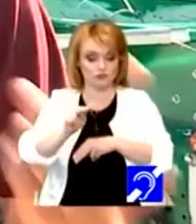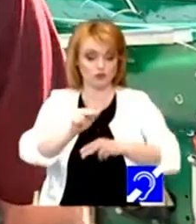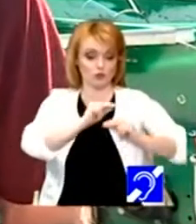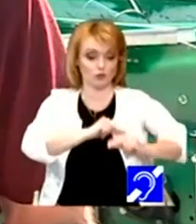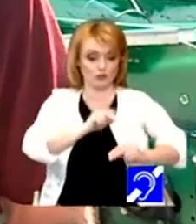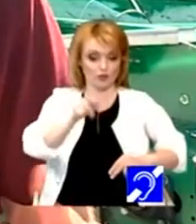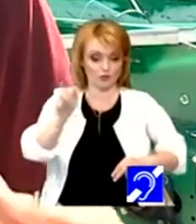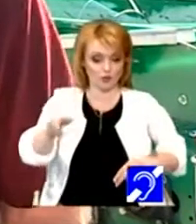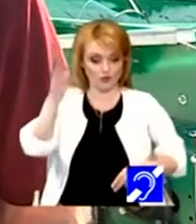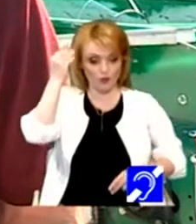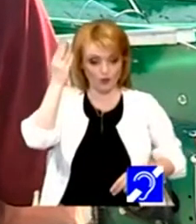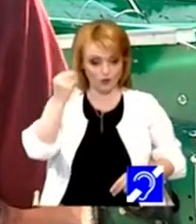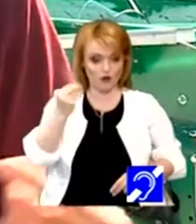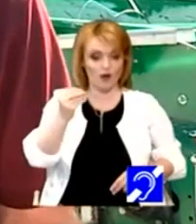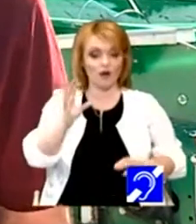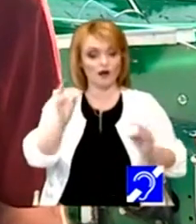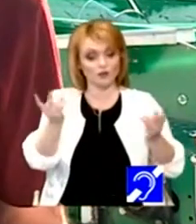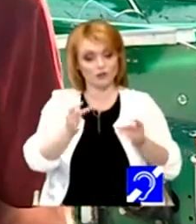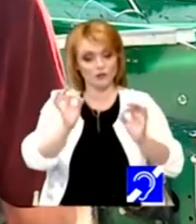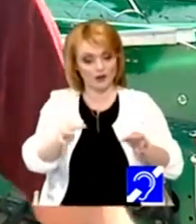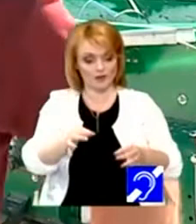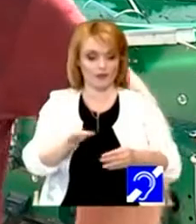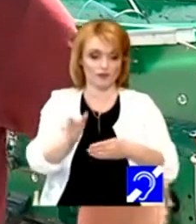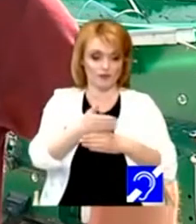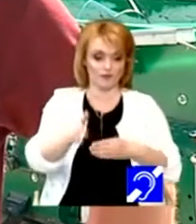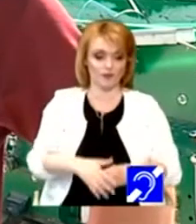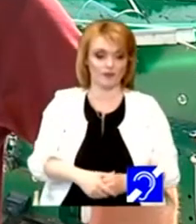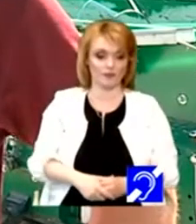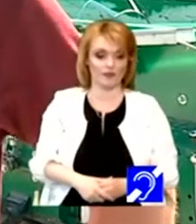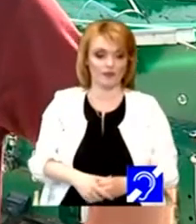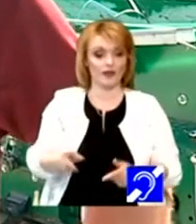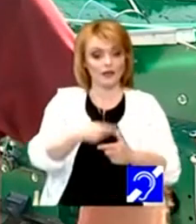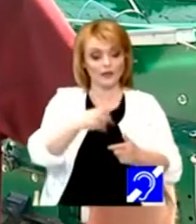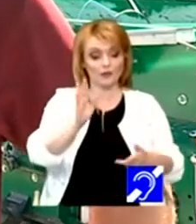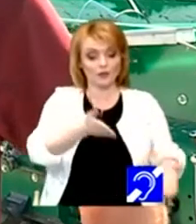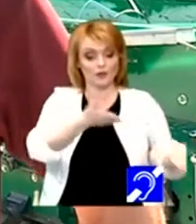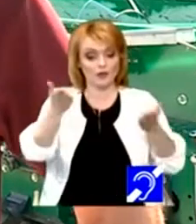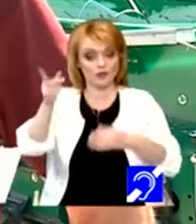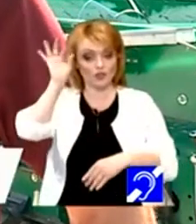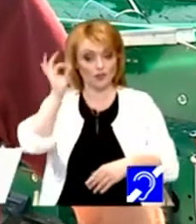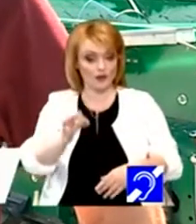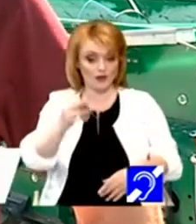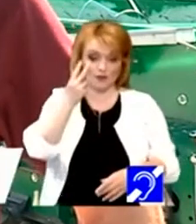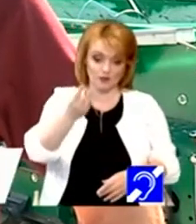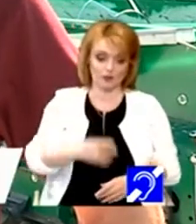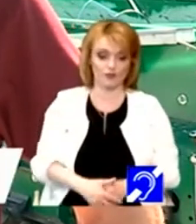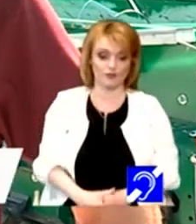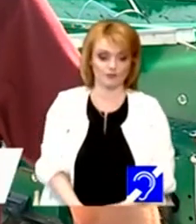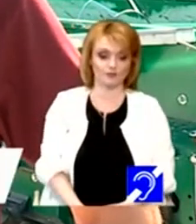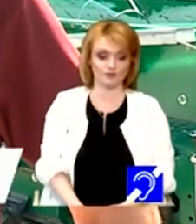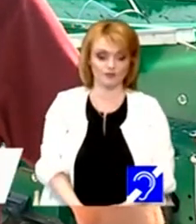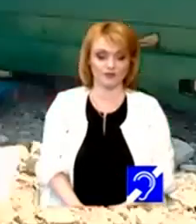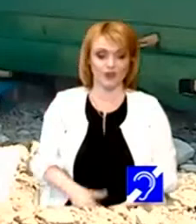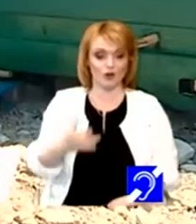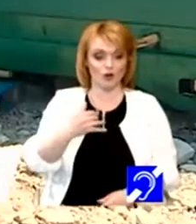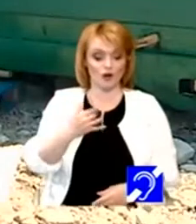Maybe we do it here in Moldova, or we invite them to Germany for one week to learn our technique we have in our district